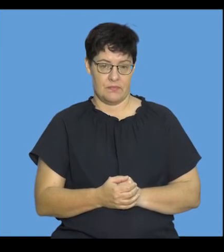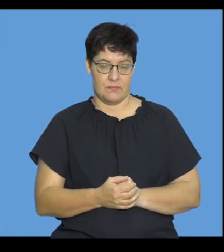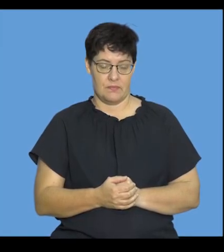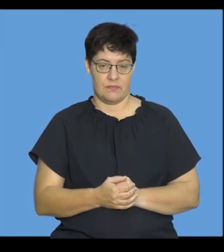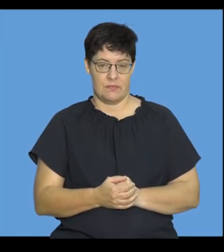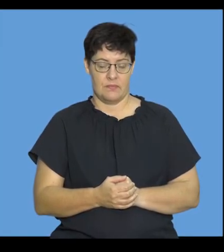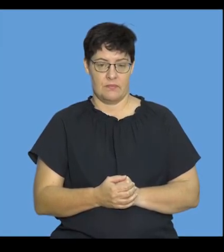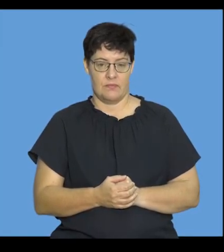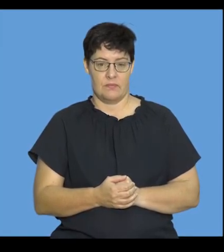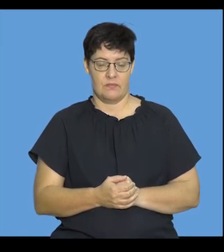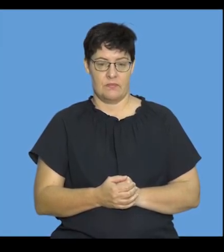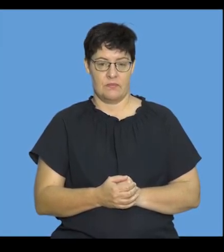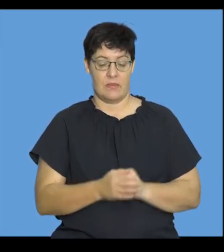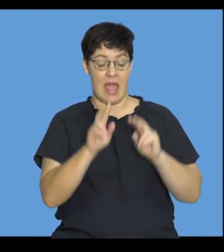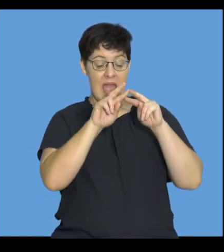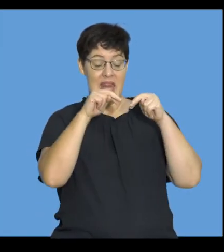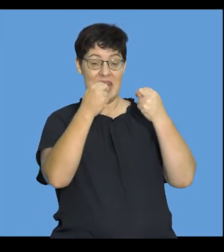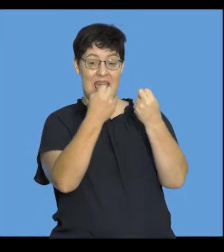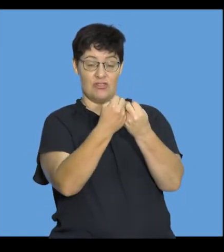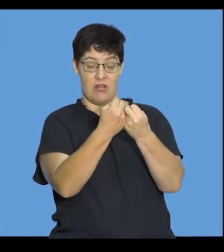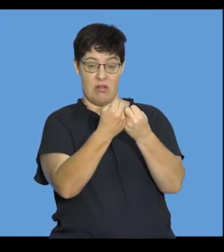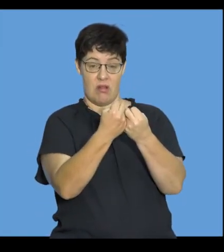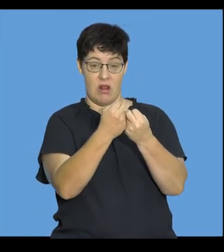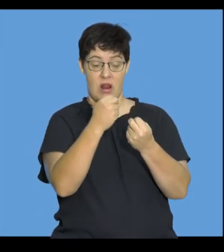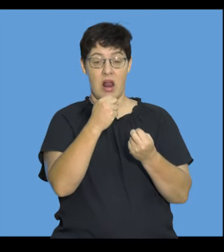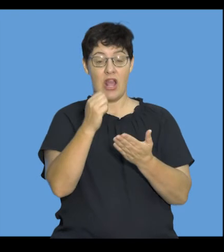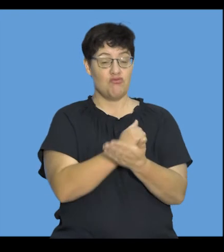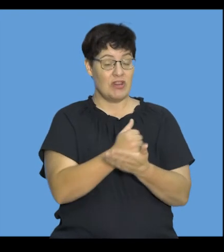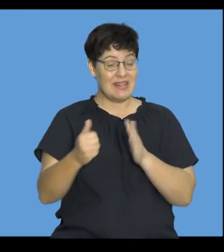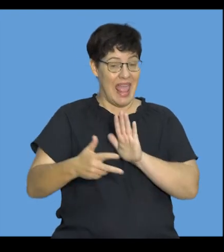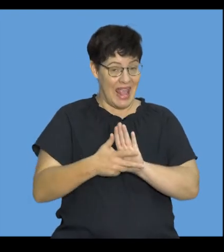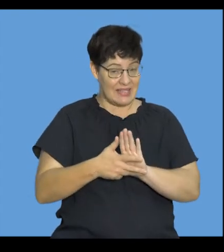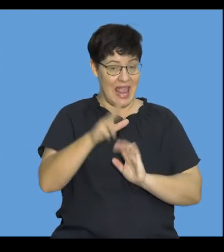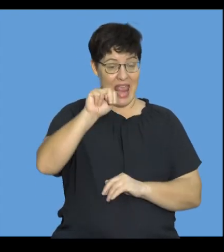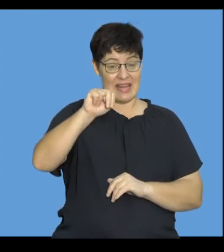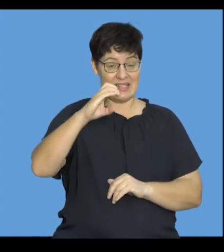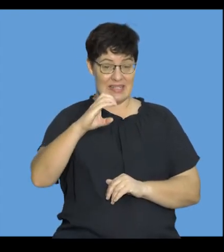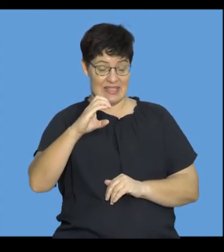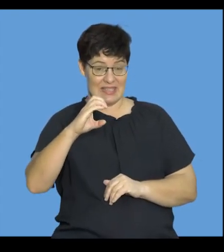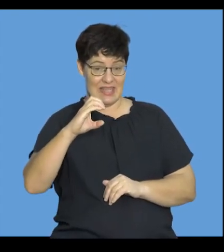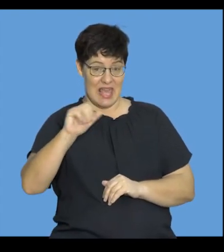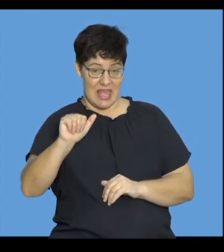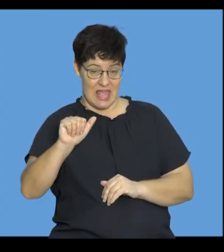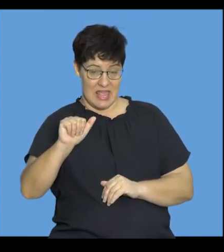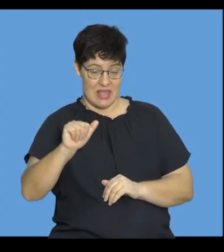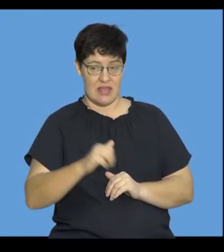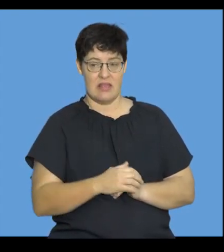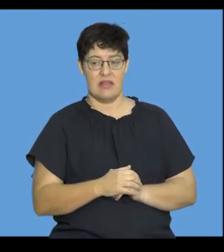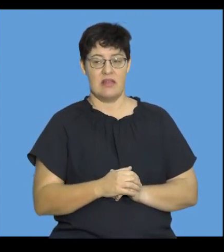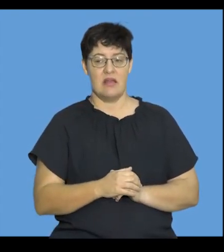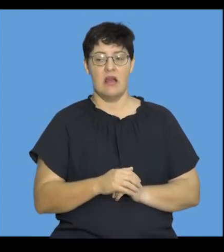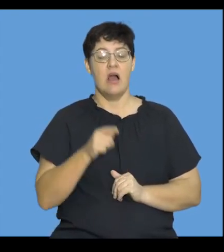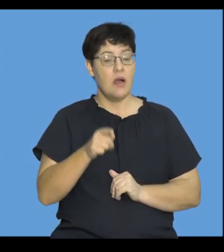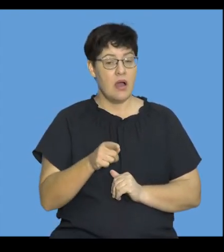Because in terms of the National Credit Act, you cannot give a debt to a